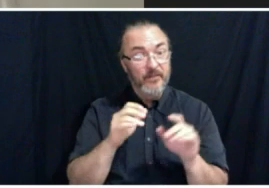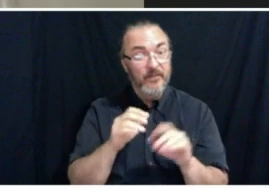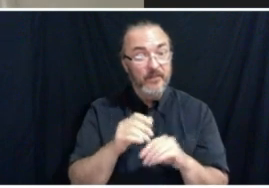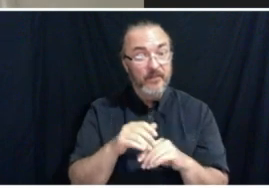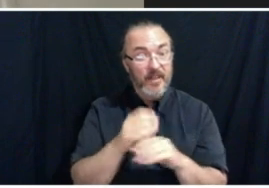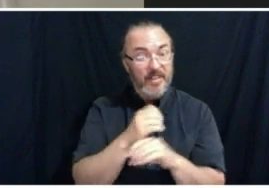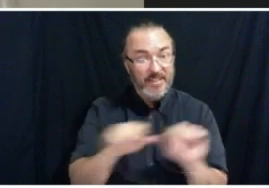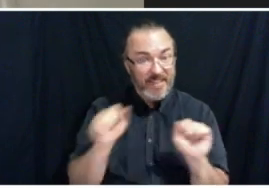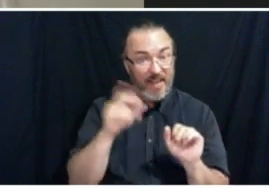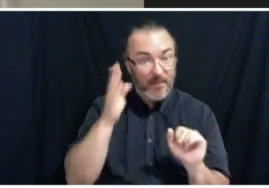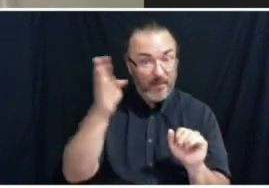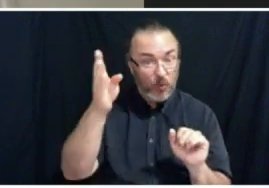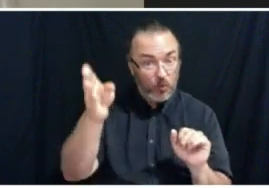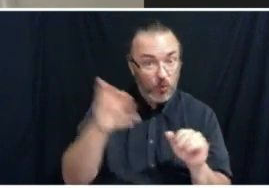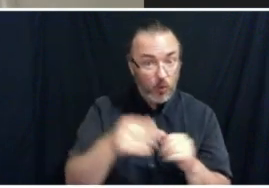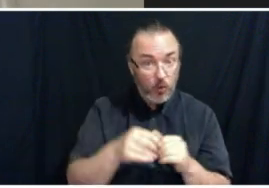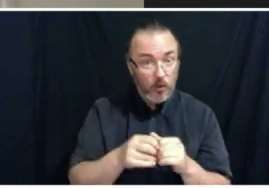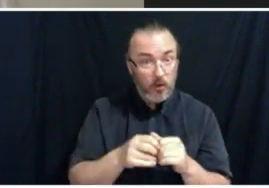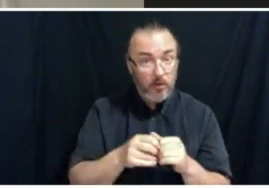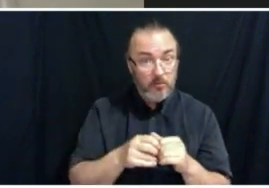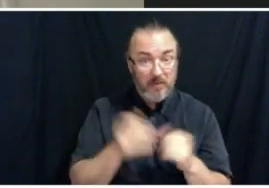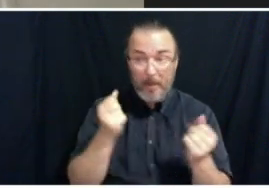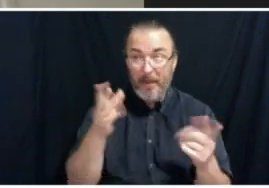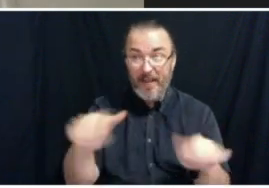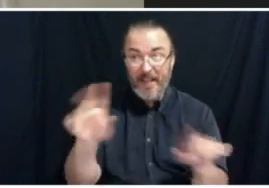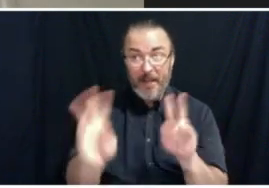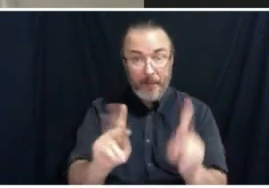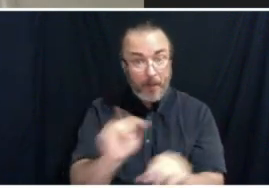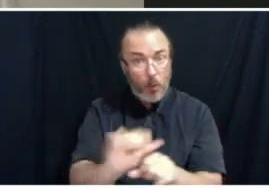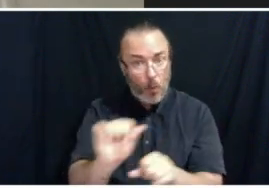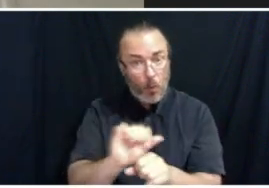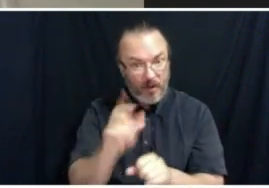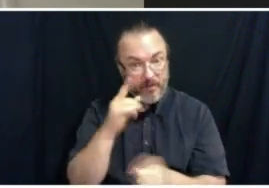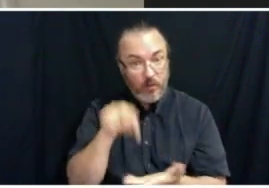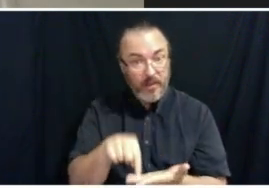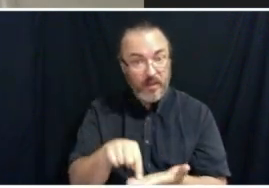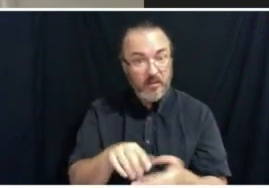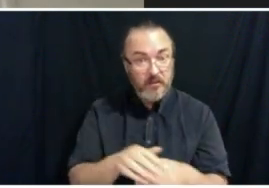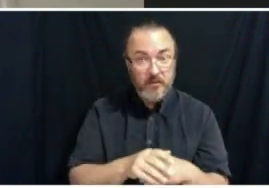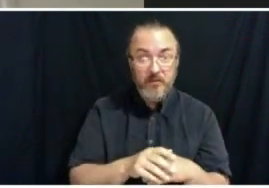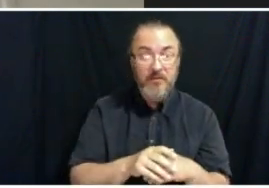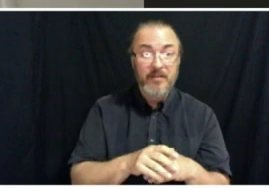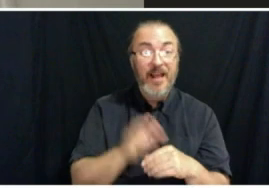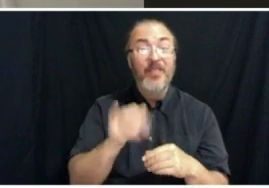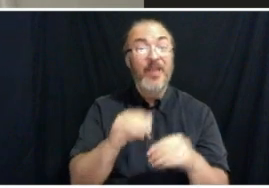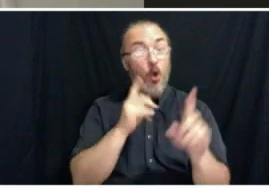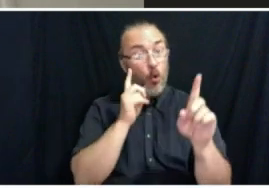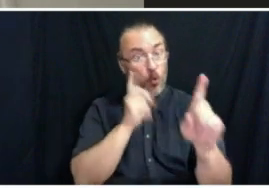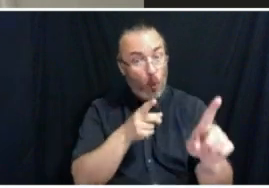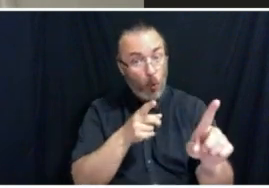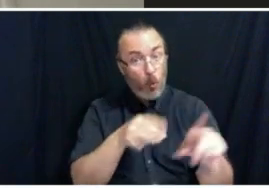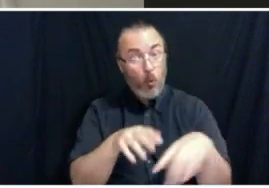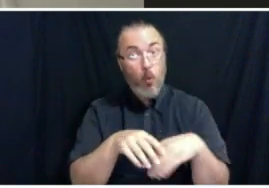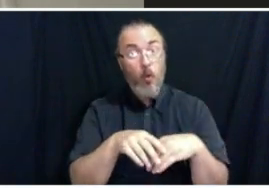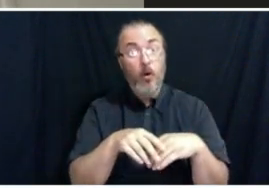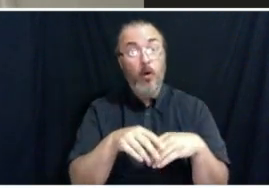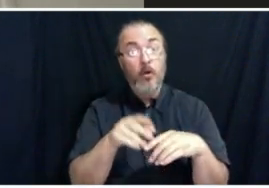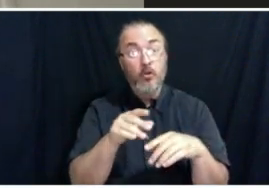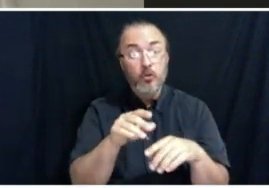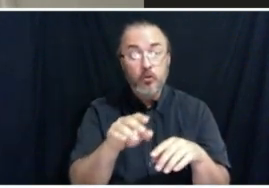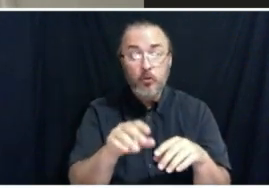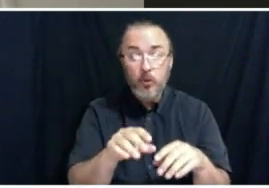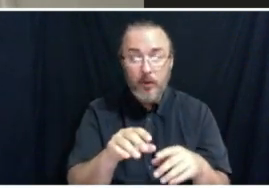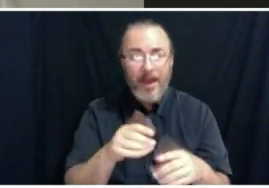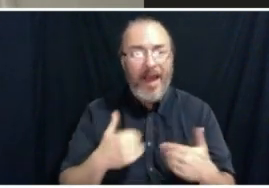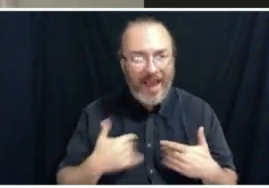and many CSOs are working, and a campaign that gives us shapes an aggressive shared